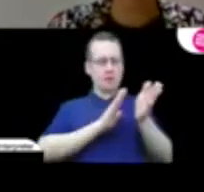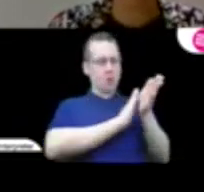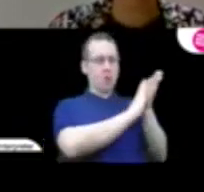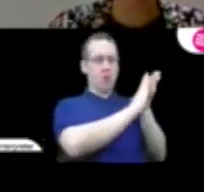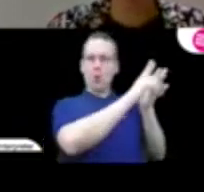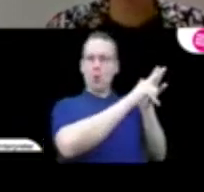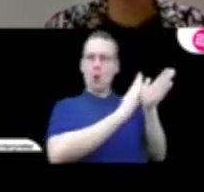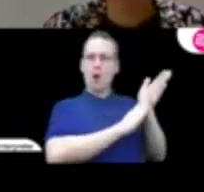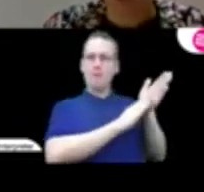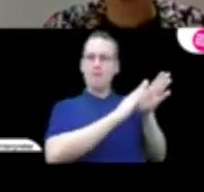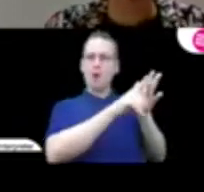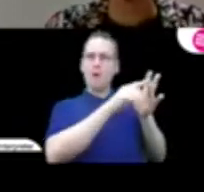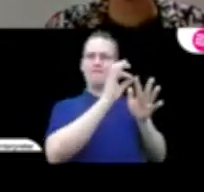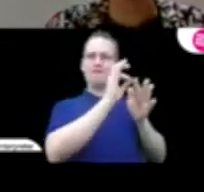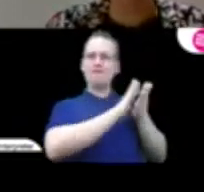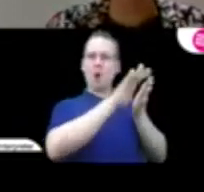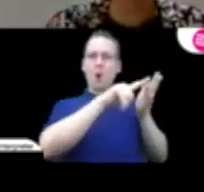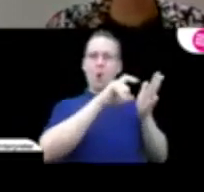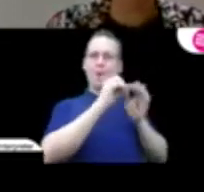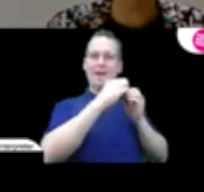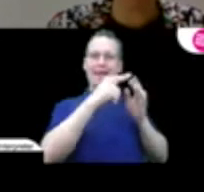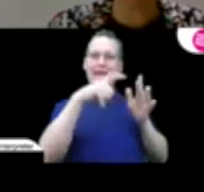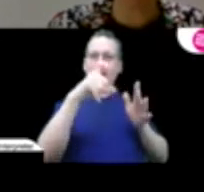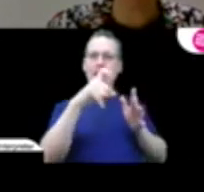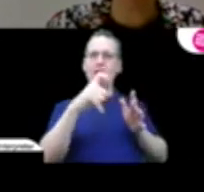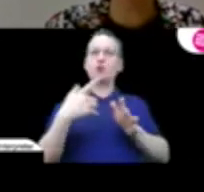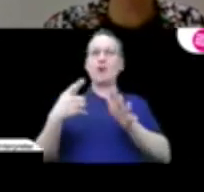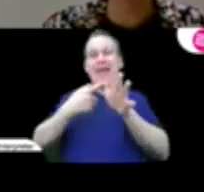to Asia, and to sub-Saharan Africa.